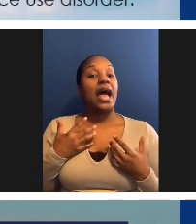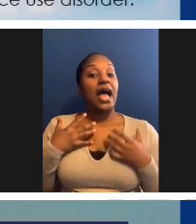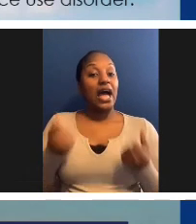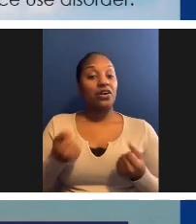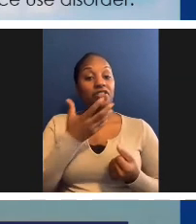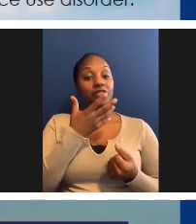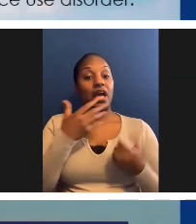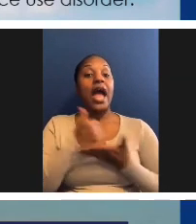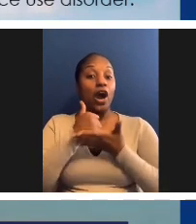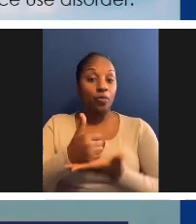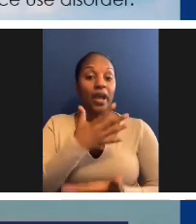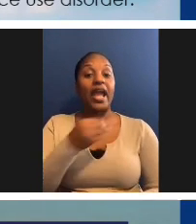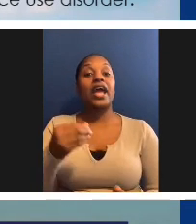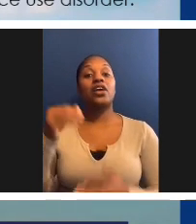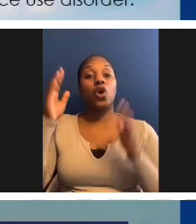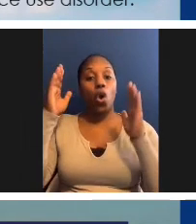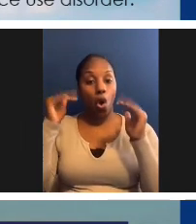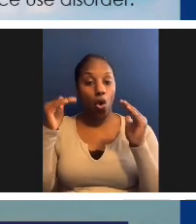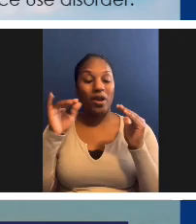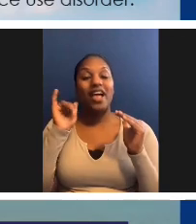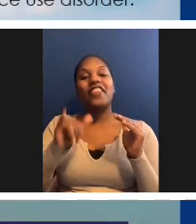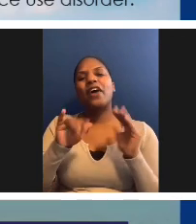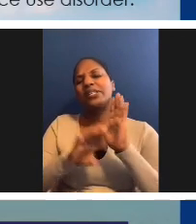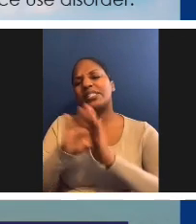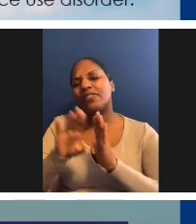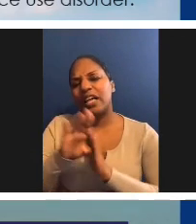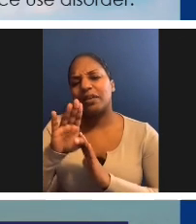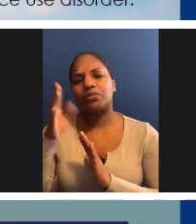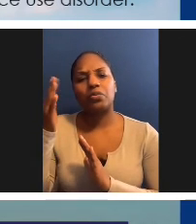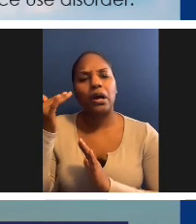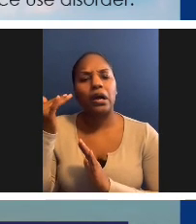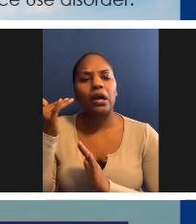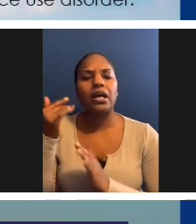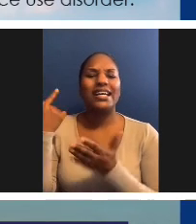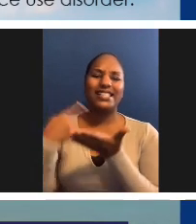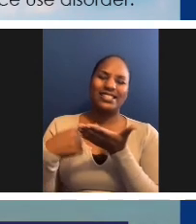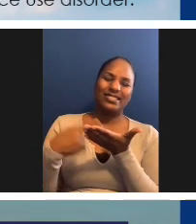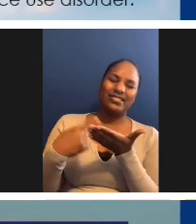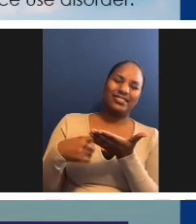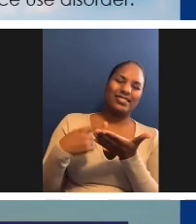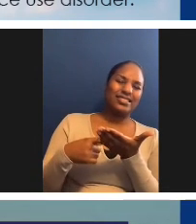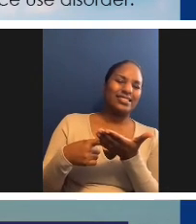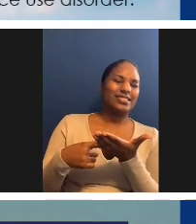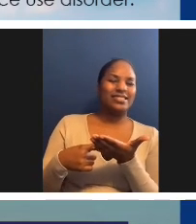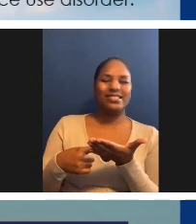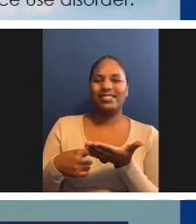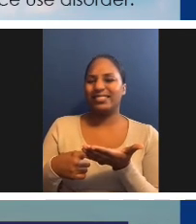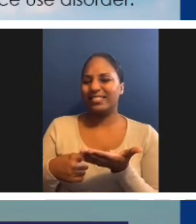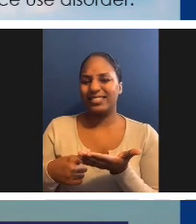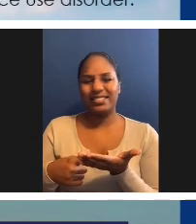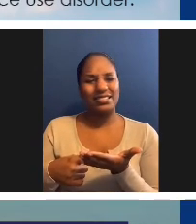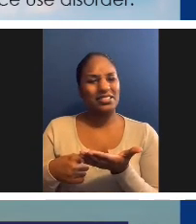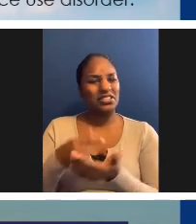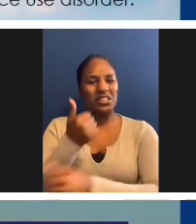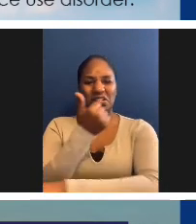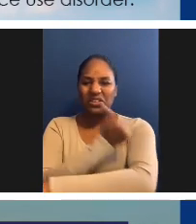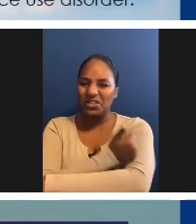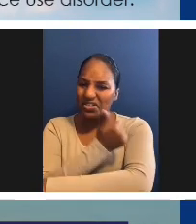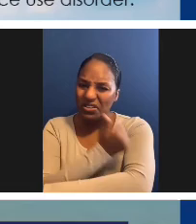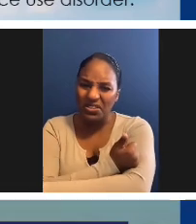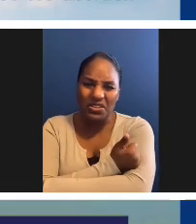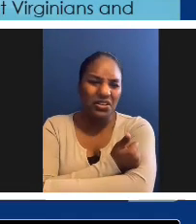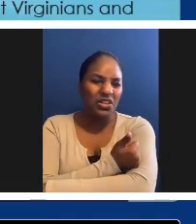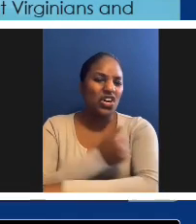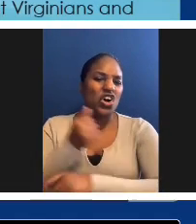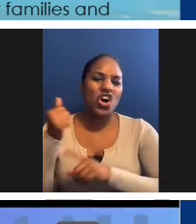This website was developed to address the horrible substance abuse problems we are